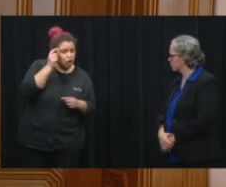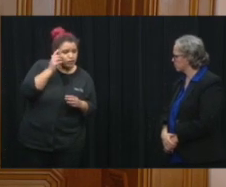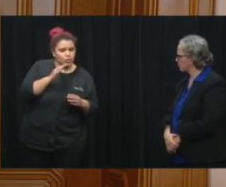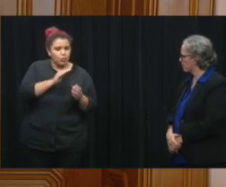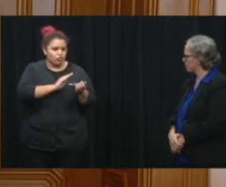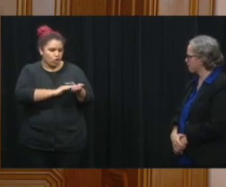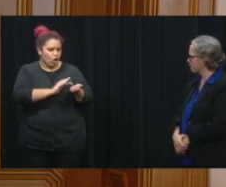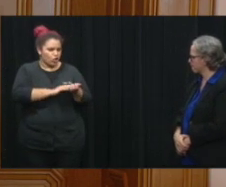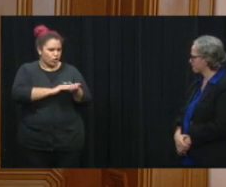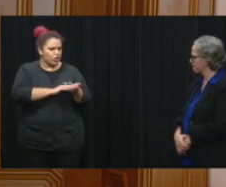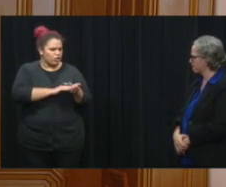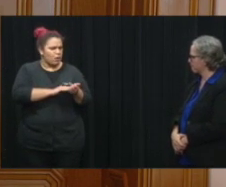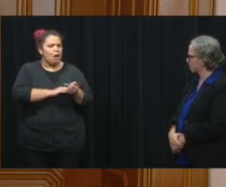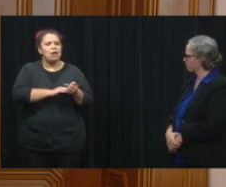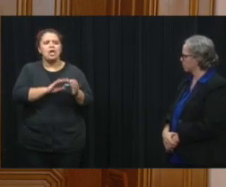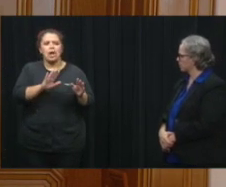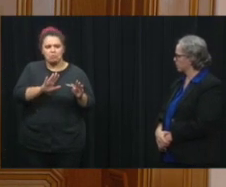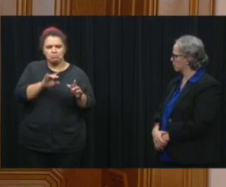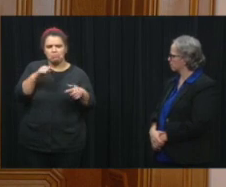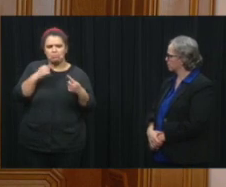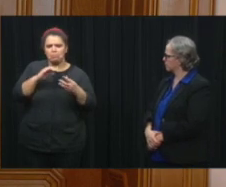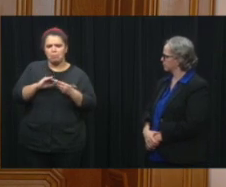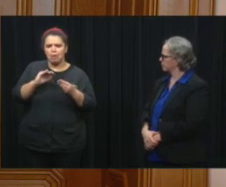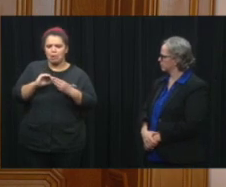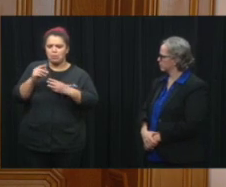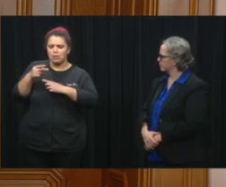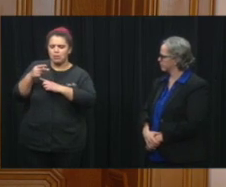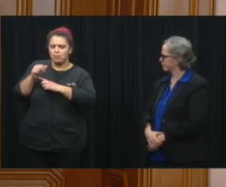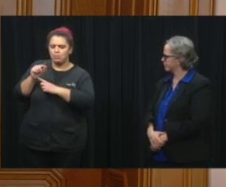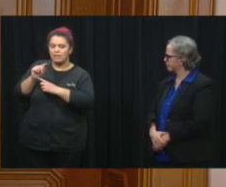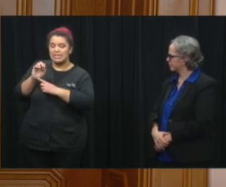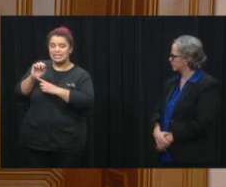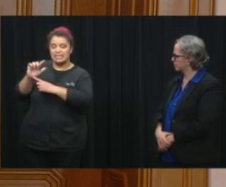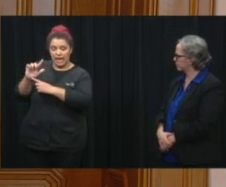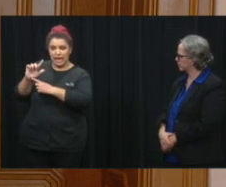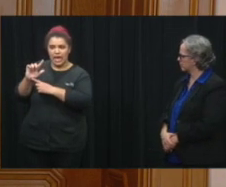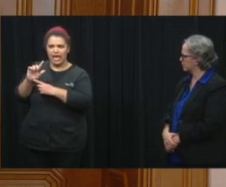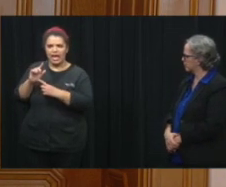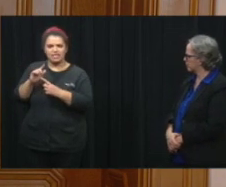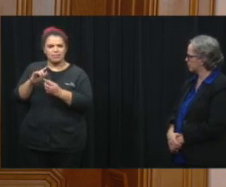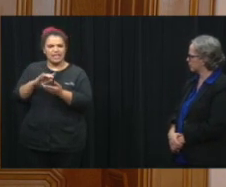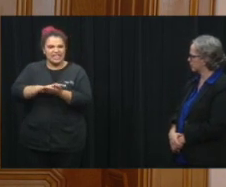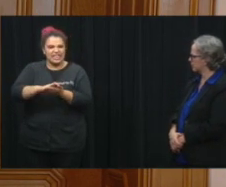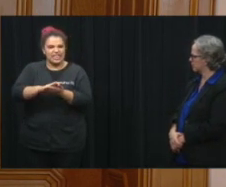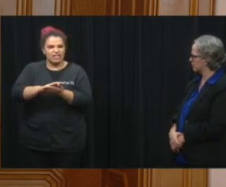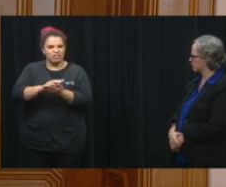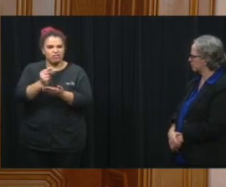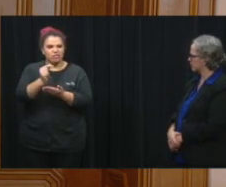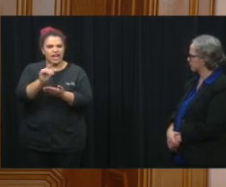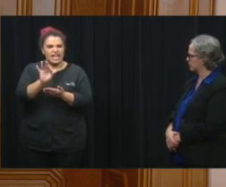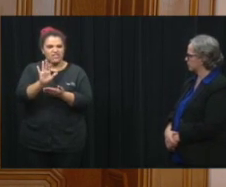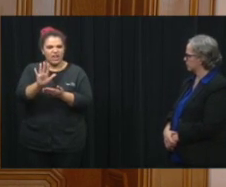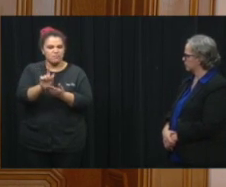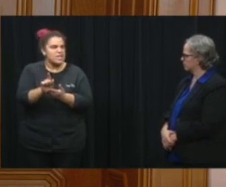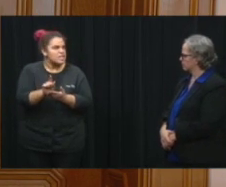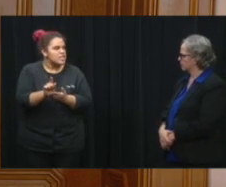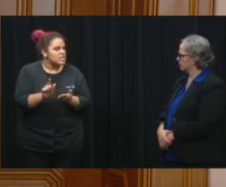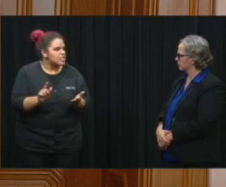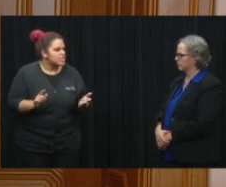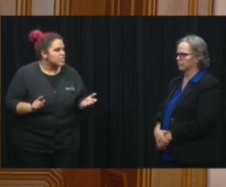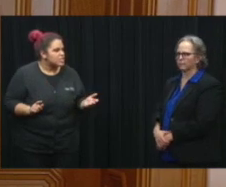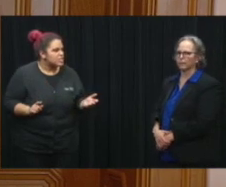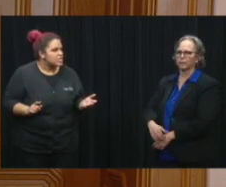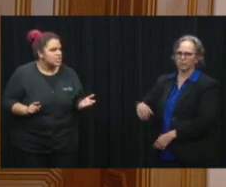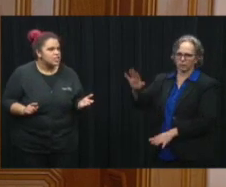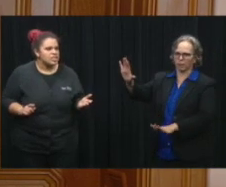understand Battelle has a new method for cleaning N95 masks. John's actually been working on that, and I'll let